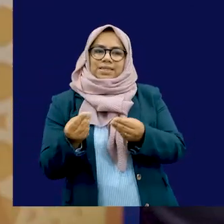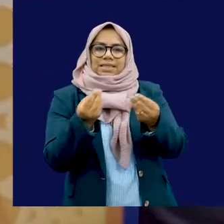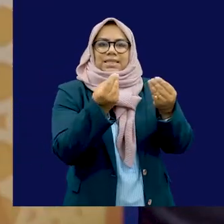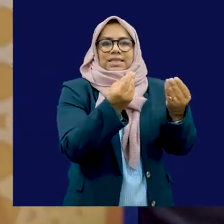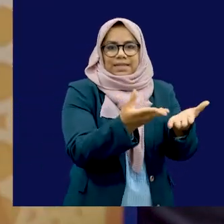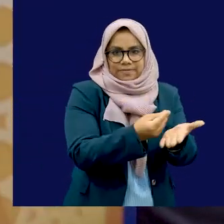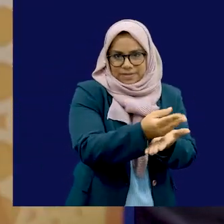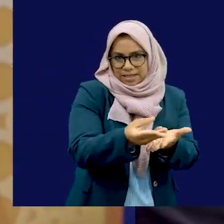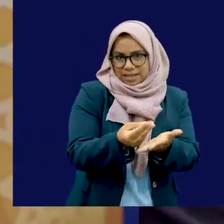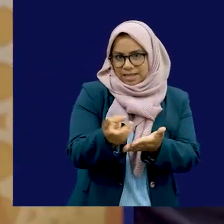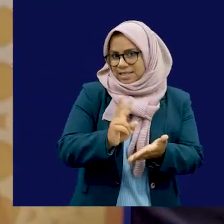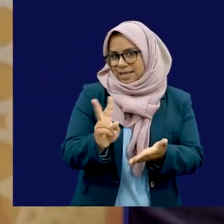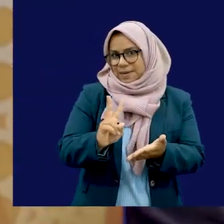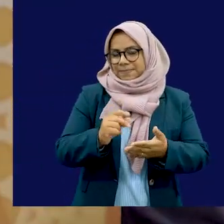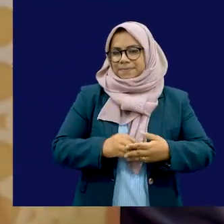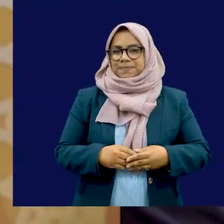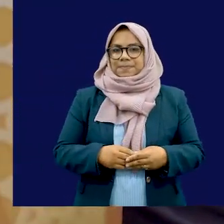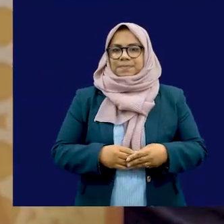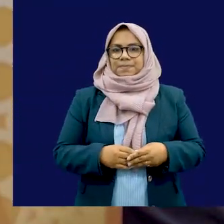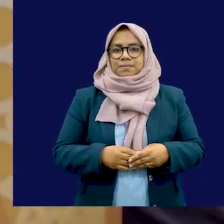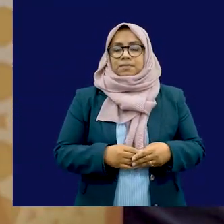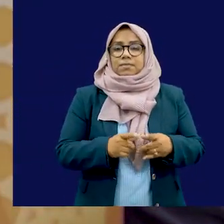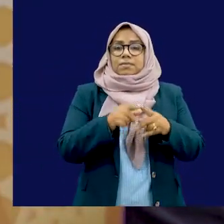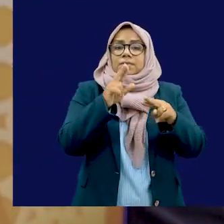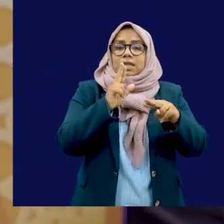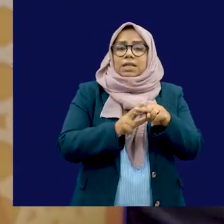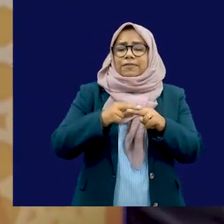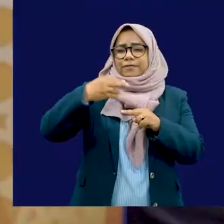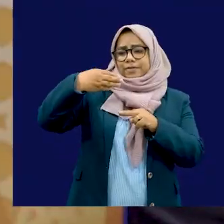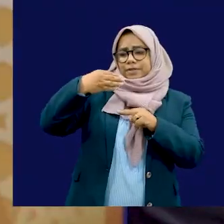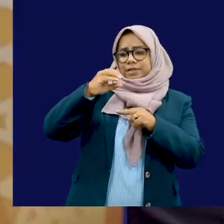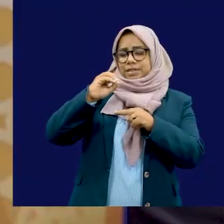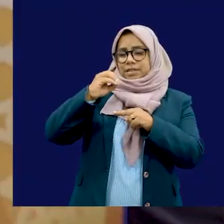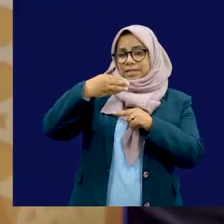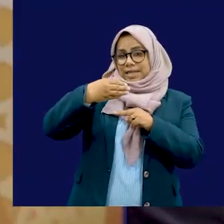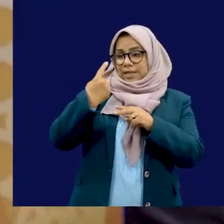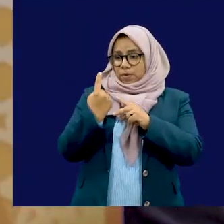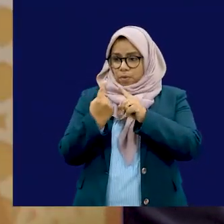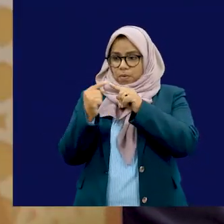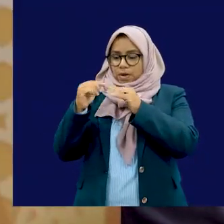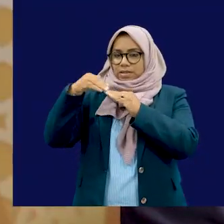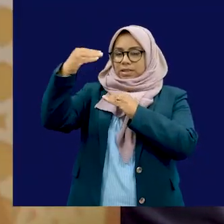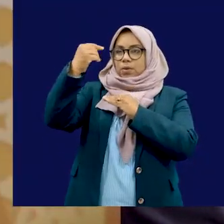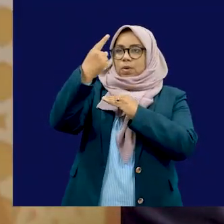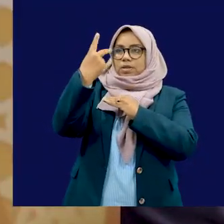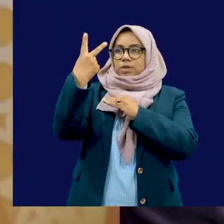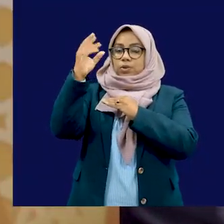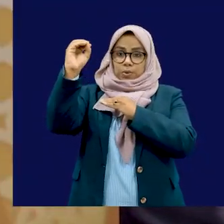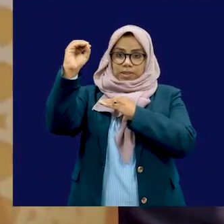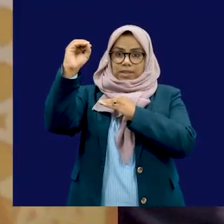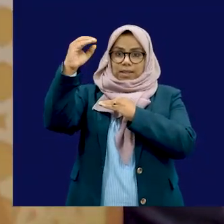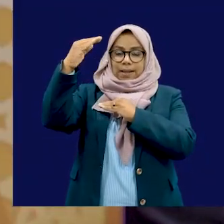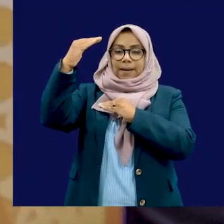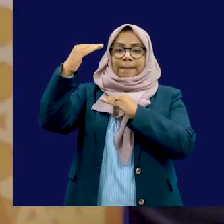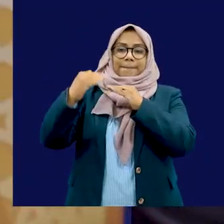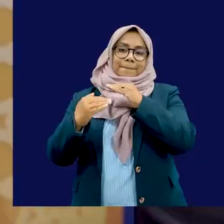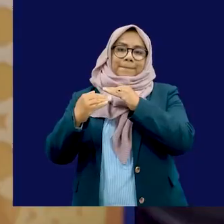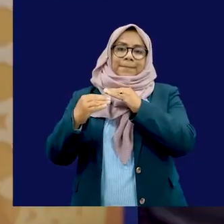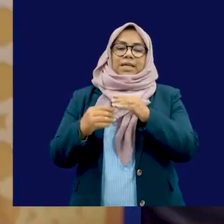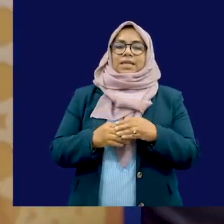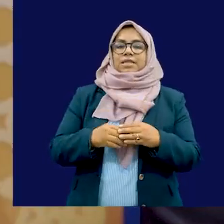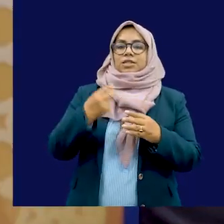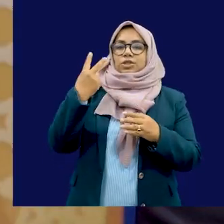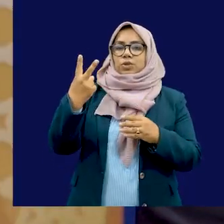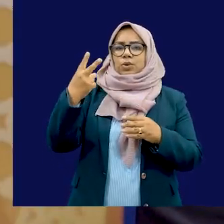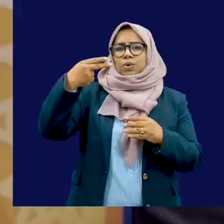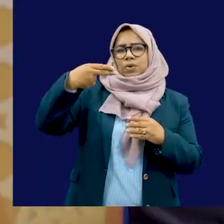laboon is she camels in their 3rd year. If the number reaches 91 up to 120, then 2 hiqqa